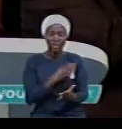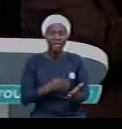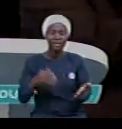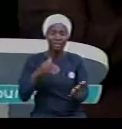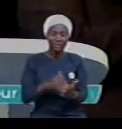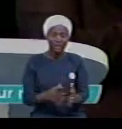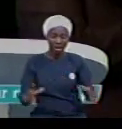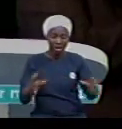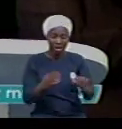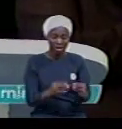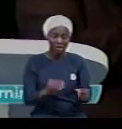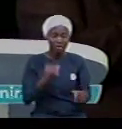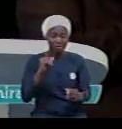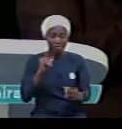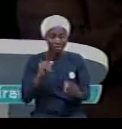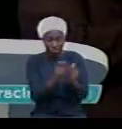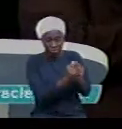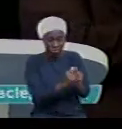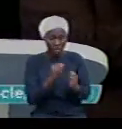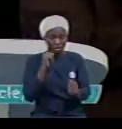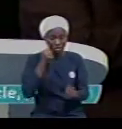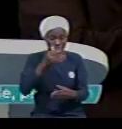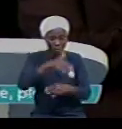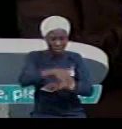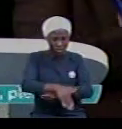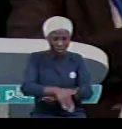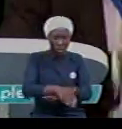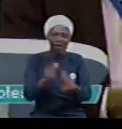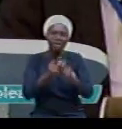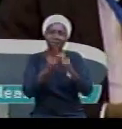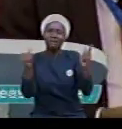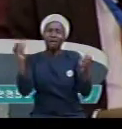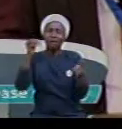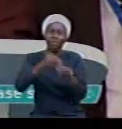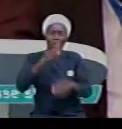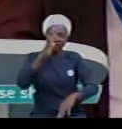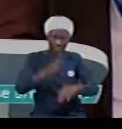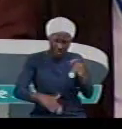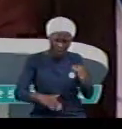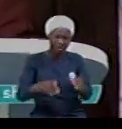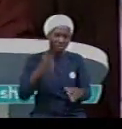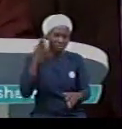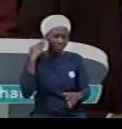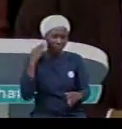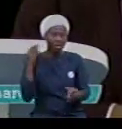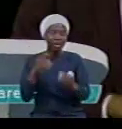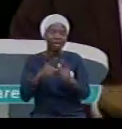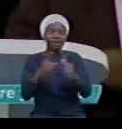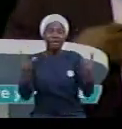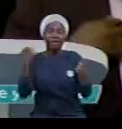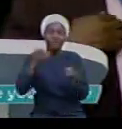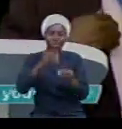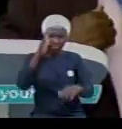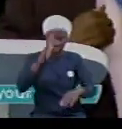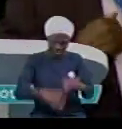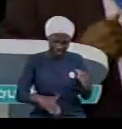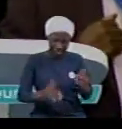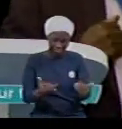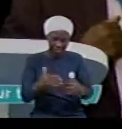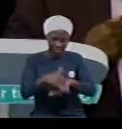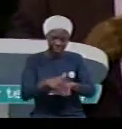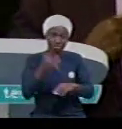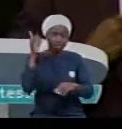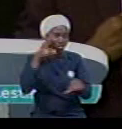Father, greater than the past 4 days, greater than tonight, you do for us tomorrow